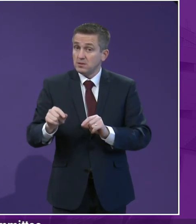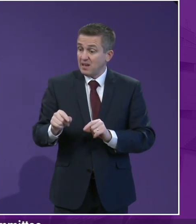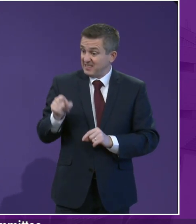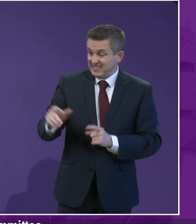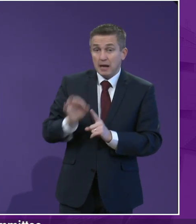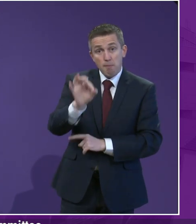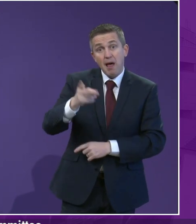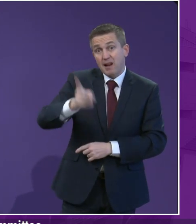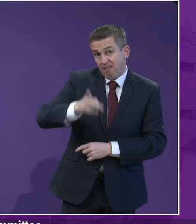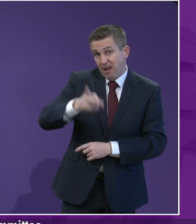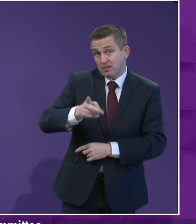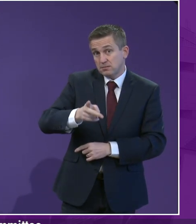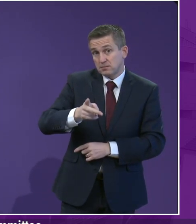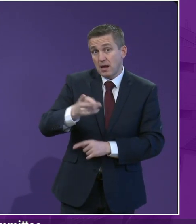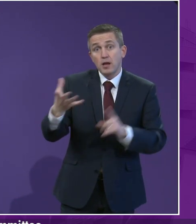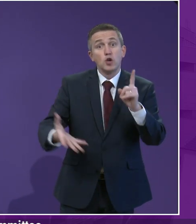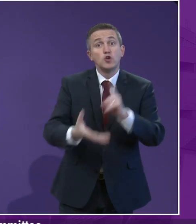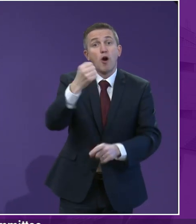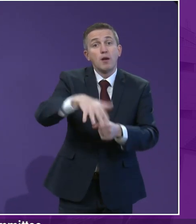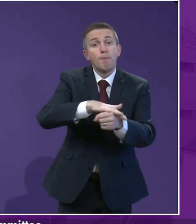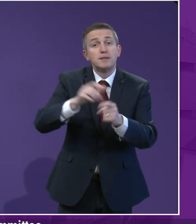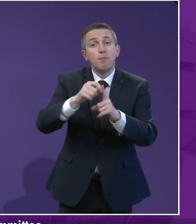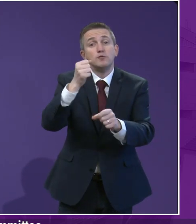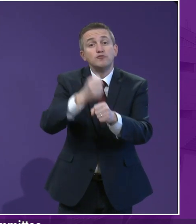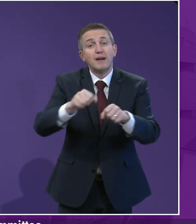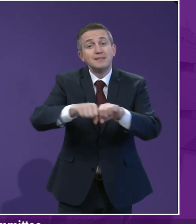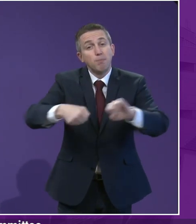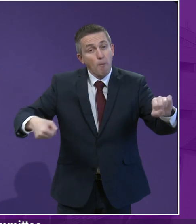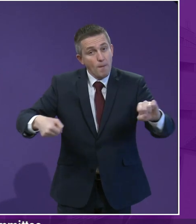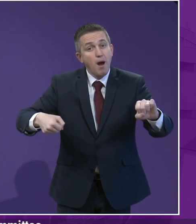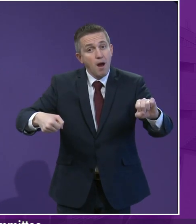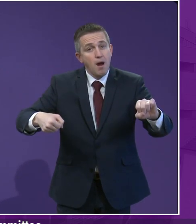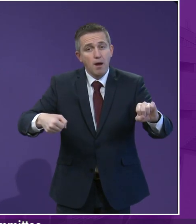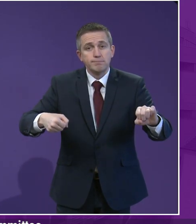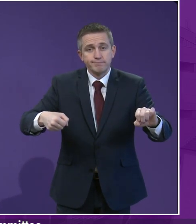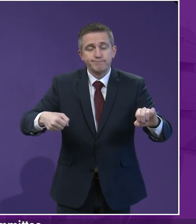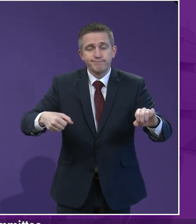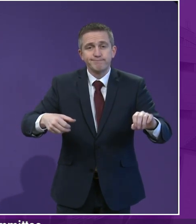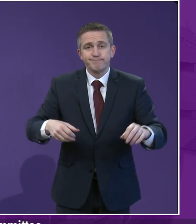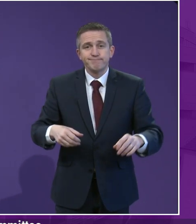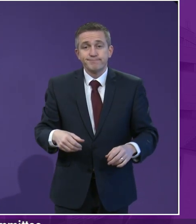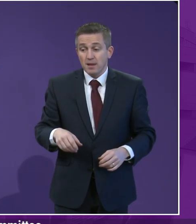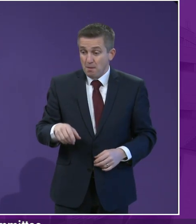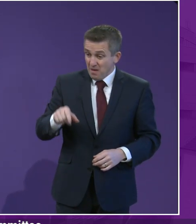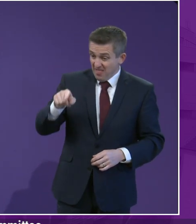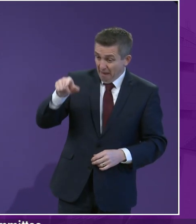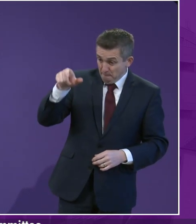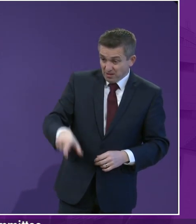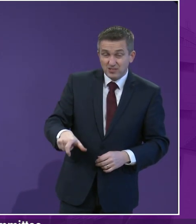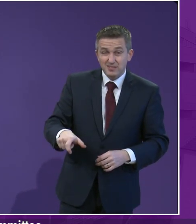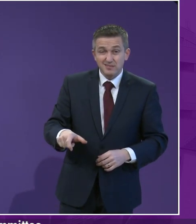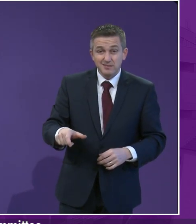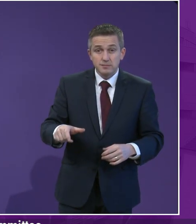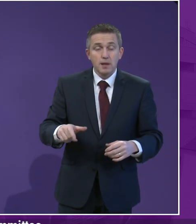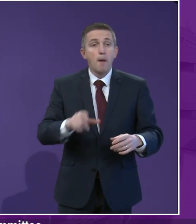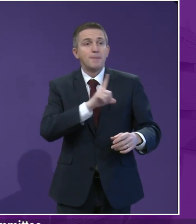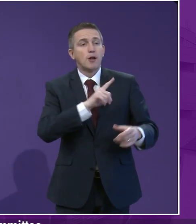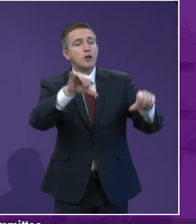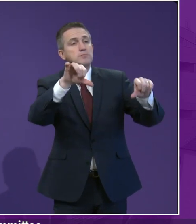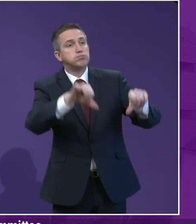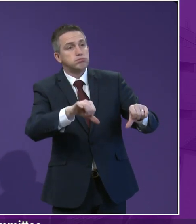was limited, as Rebecca highlighted, in terms of where she could do that, but there were some options open to